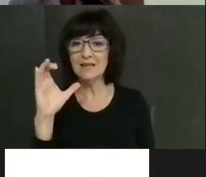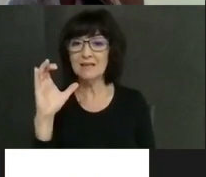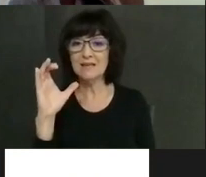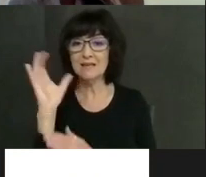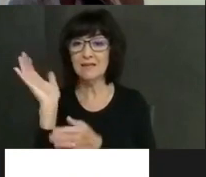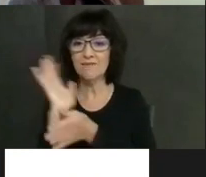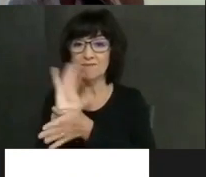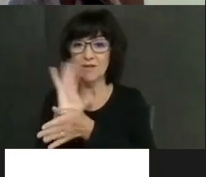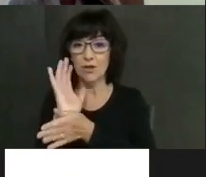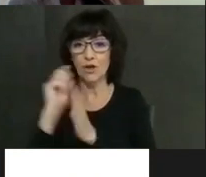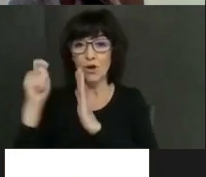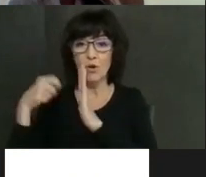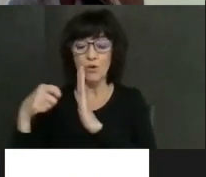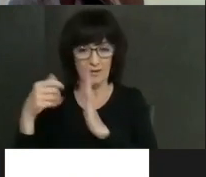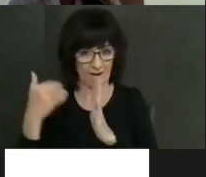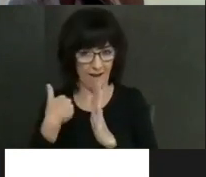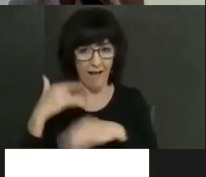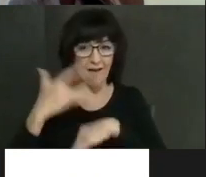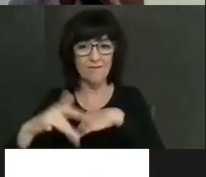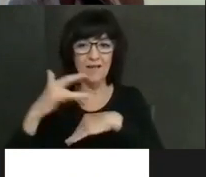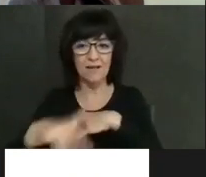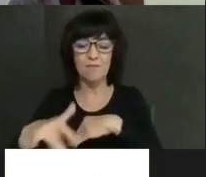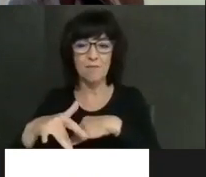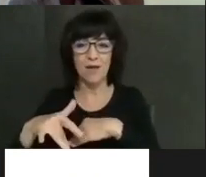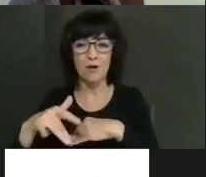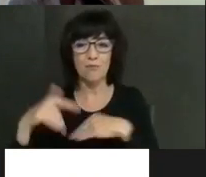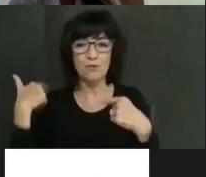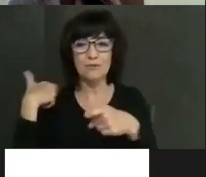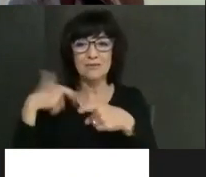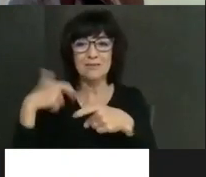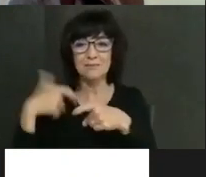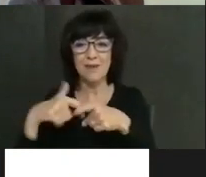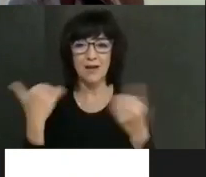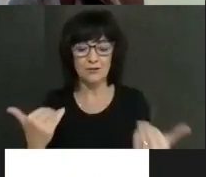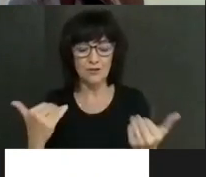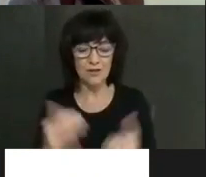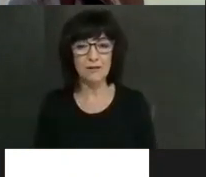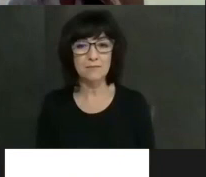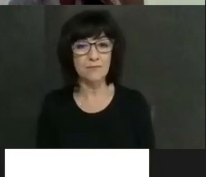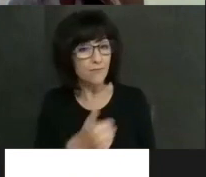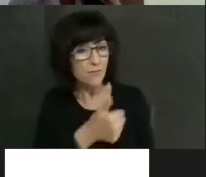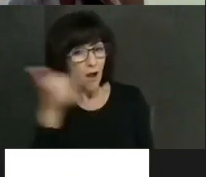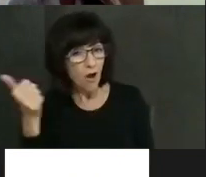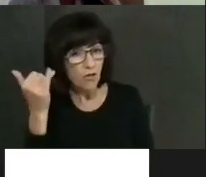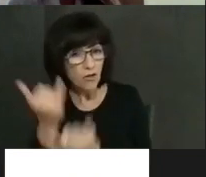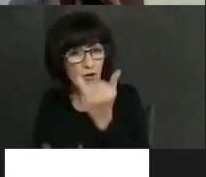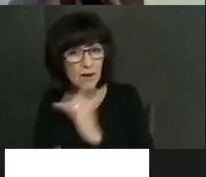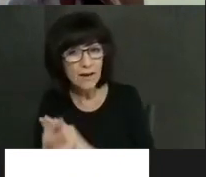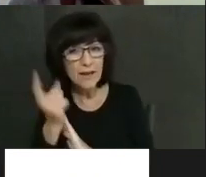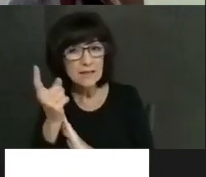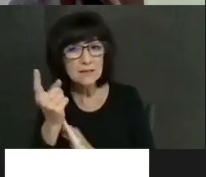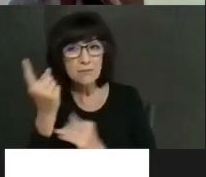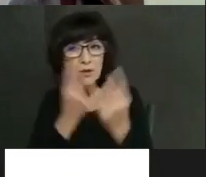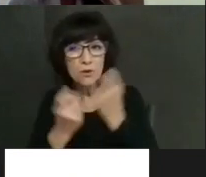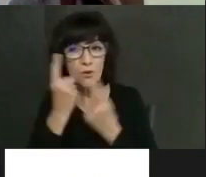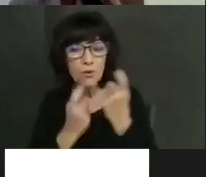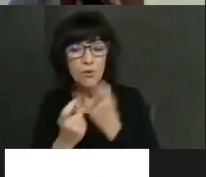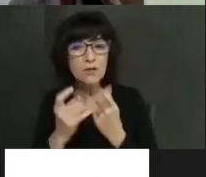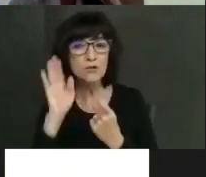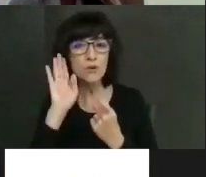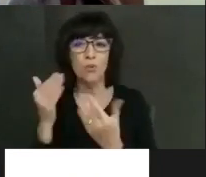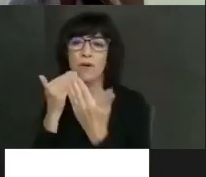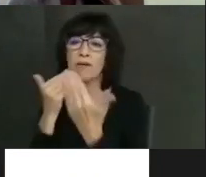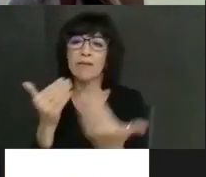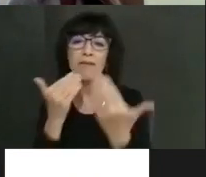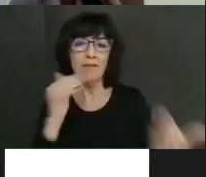Maria. Anything else? Any other last minute questions? Otherwise, I'm going to thank you all